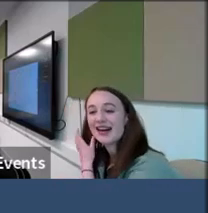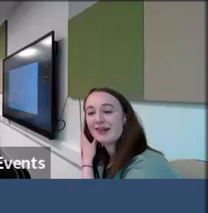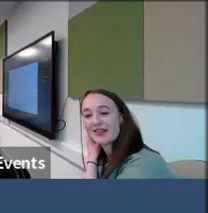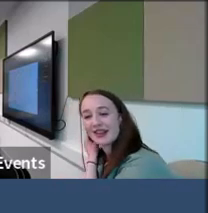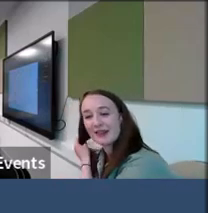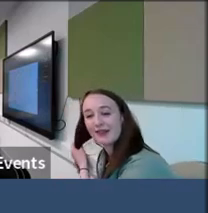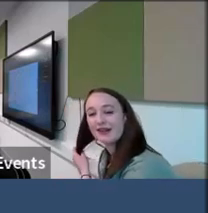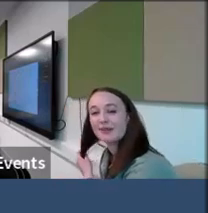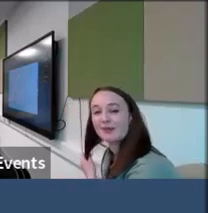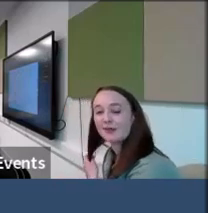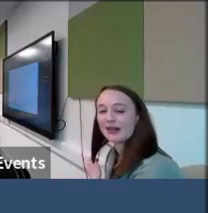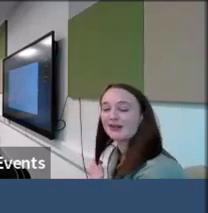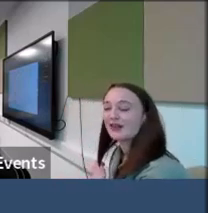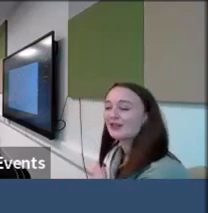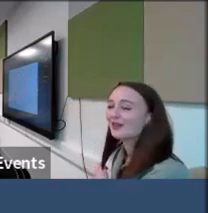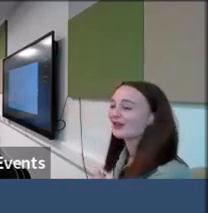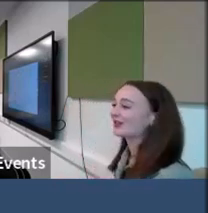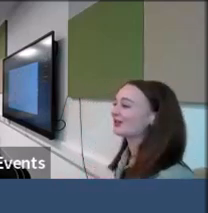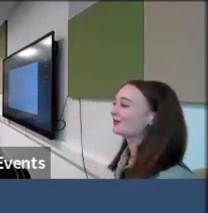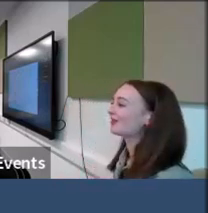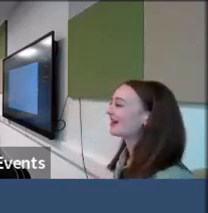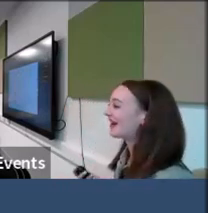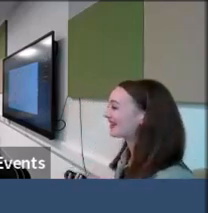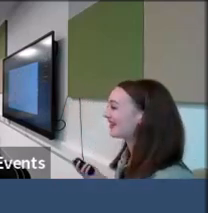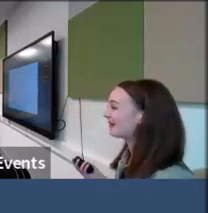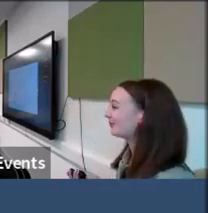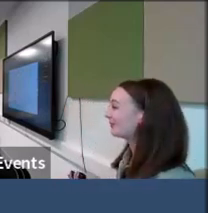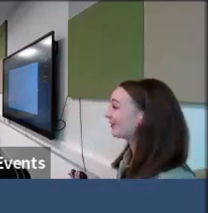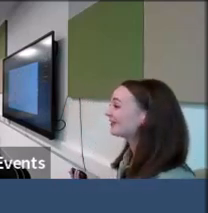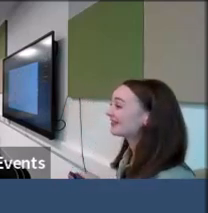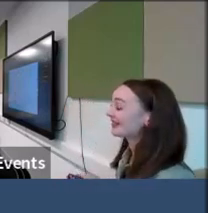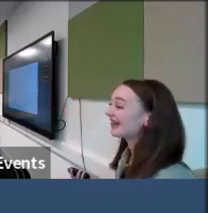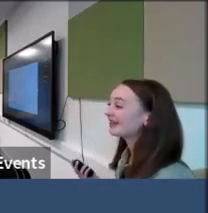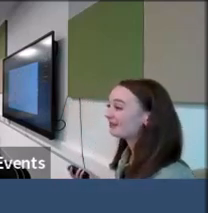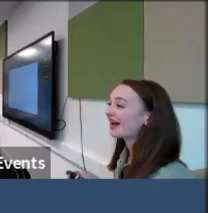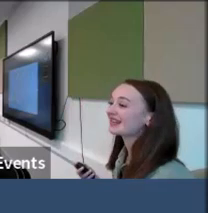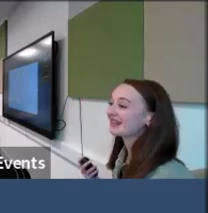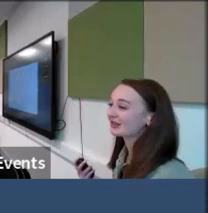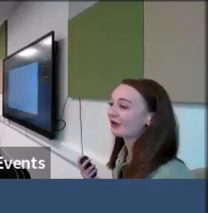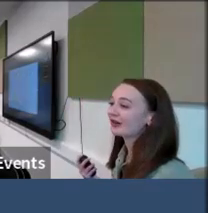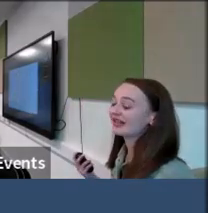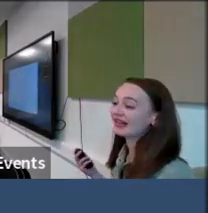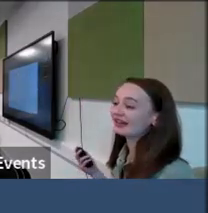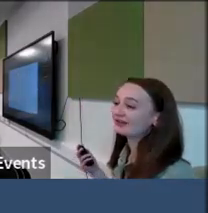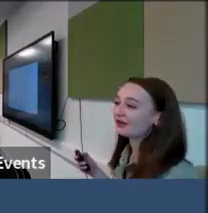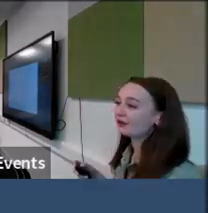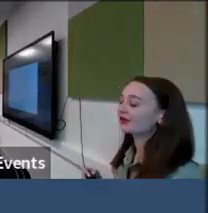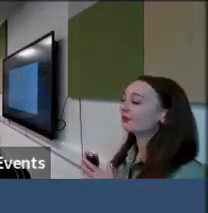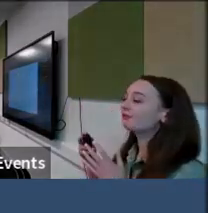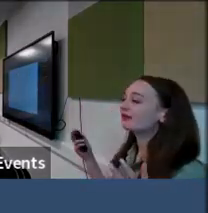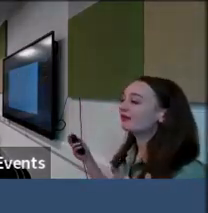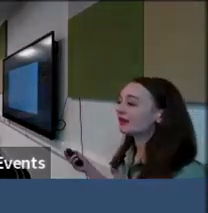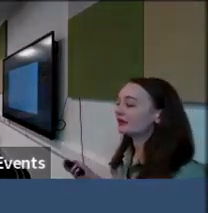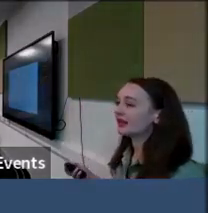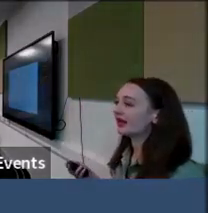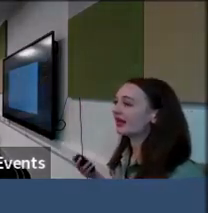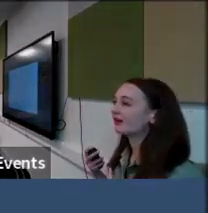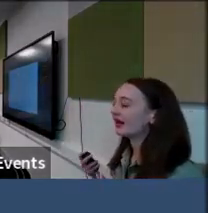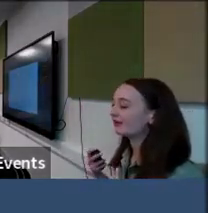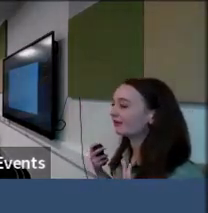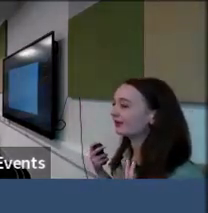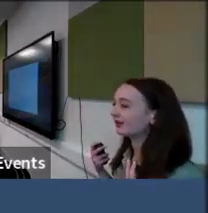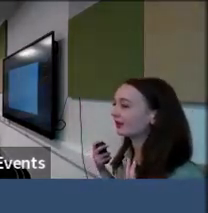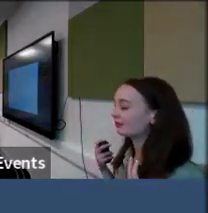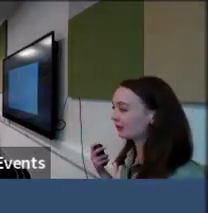Yeah, so that was a very brief introduction to the work that Accessable does. In the past, historically, they've focused on big venues that